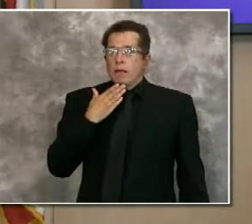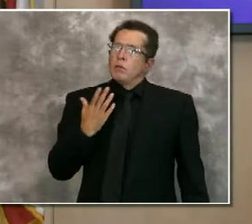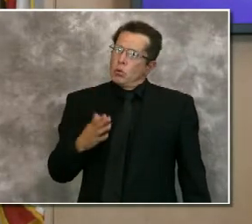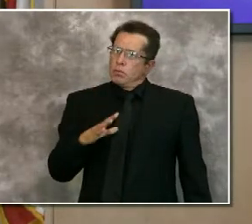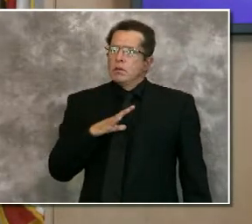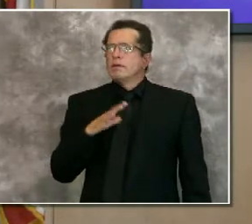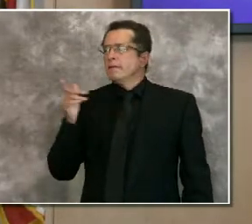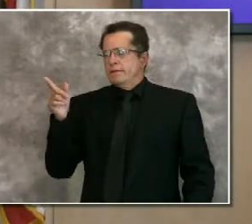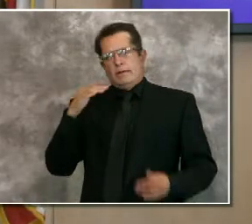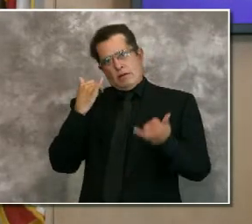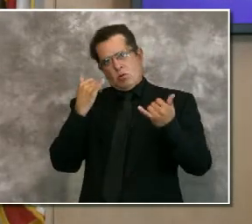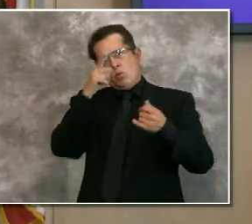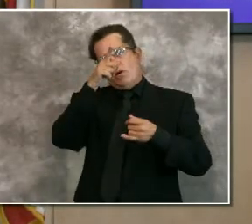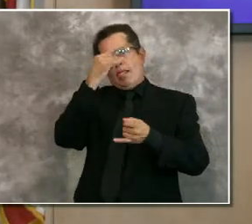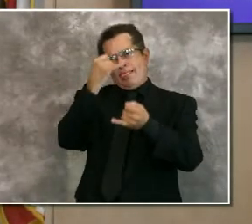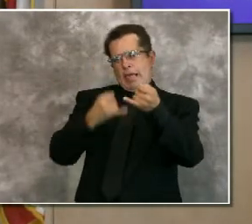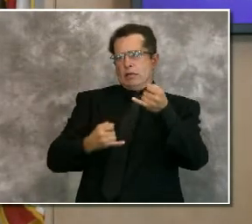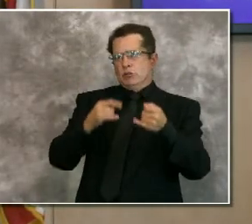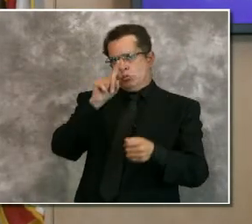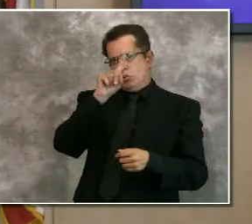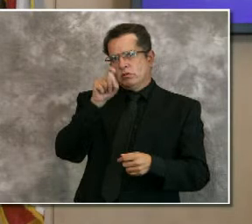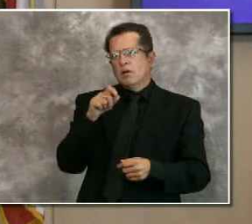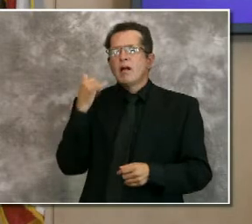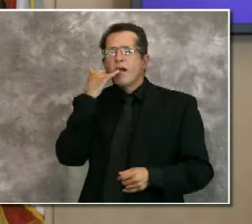Okay, we have one final call-in question.